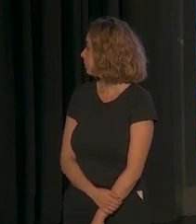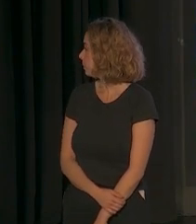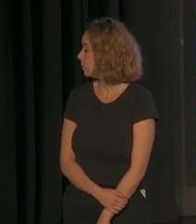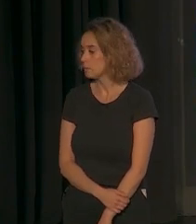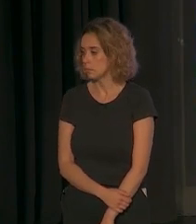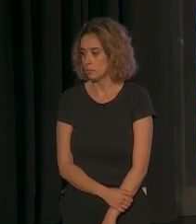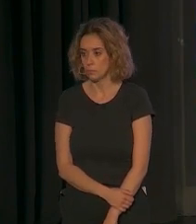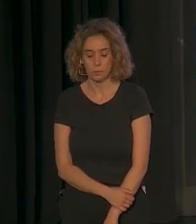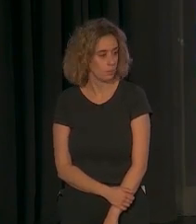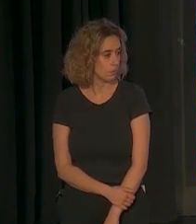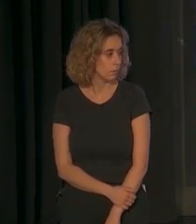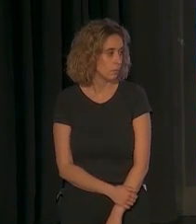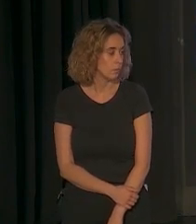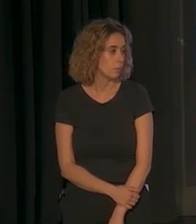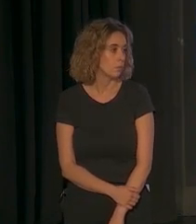No.